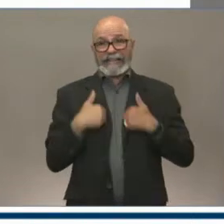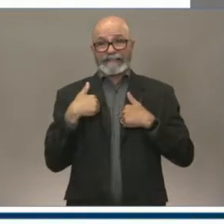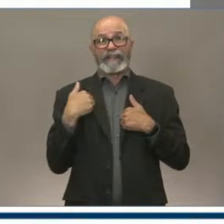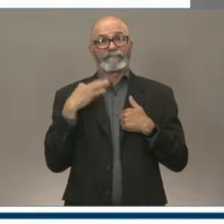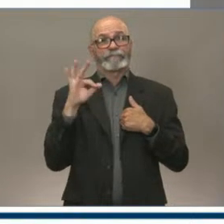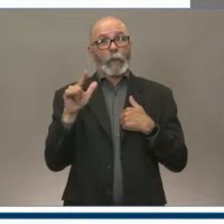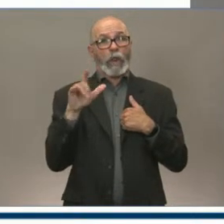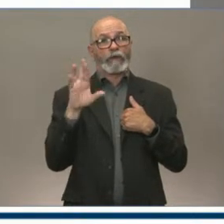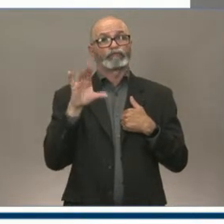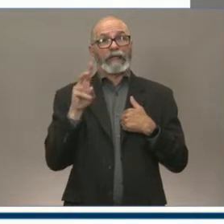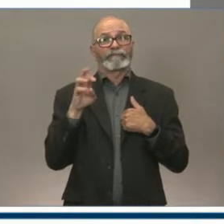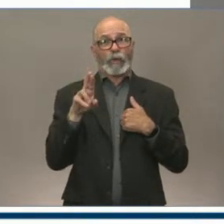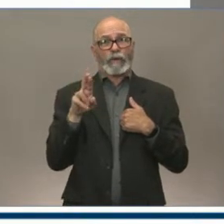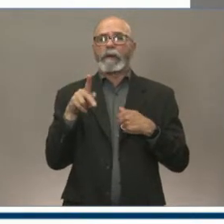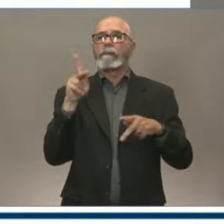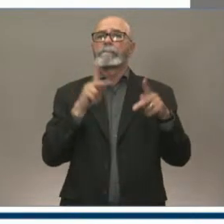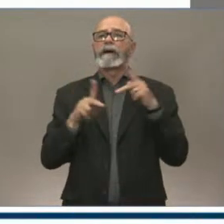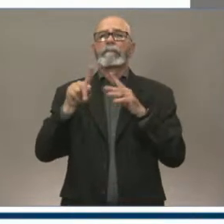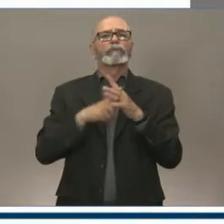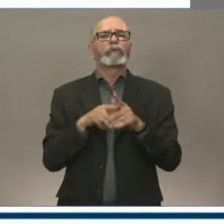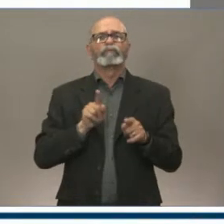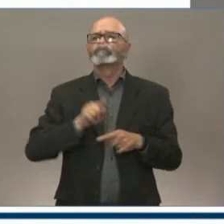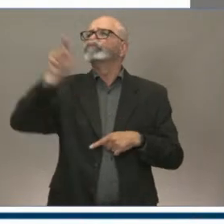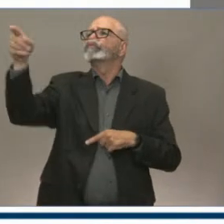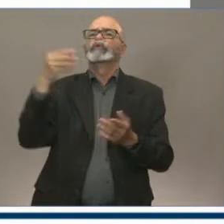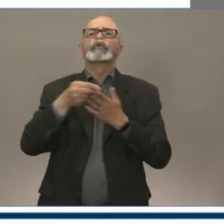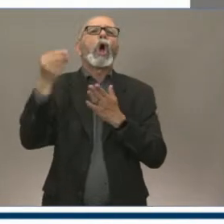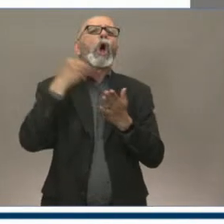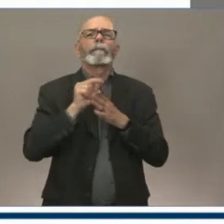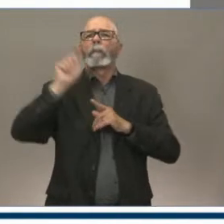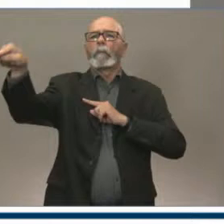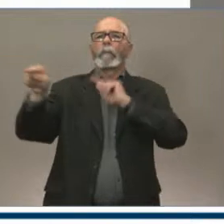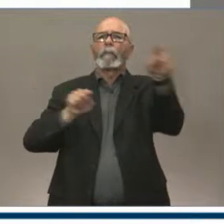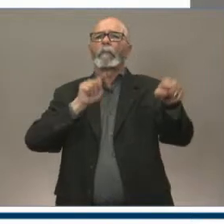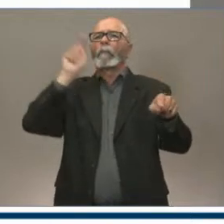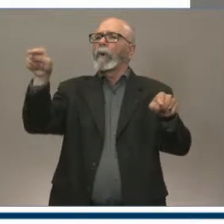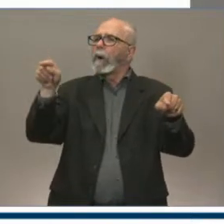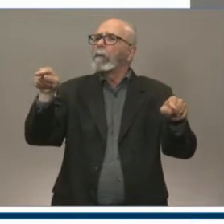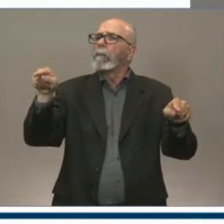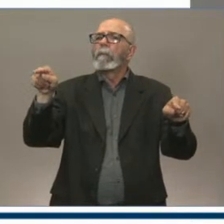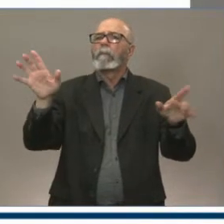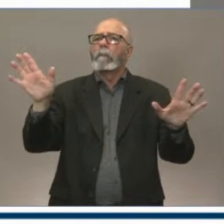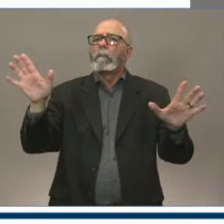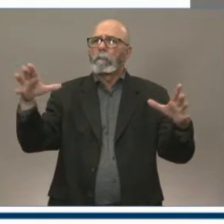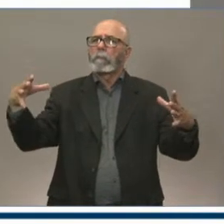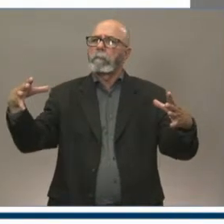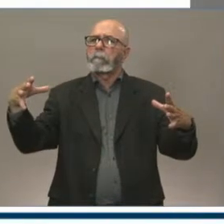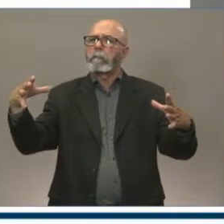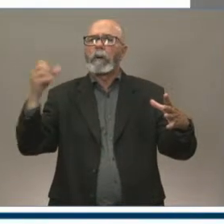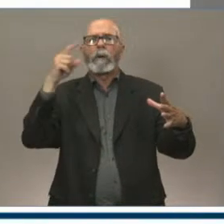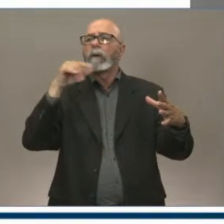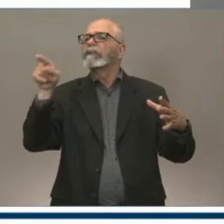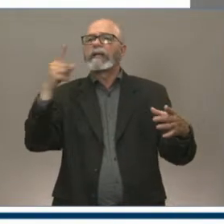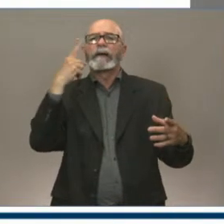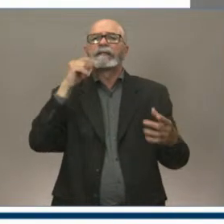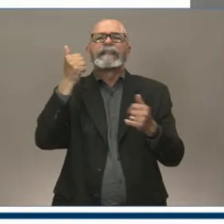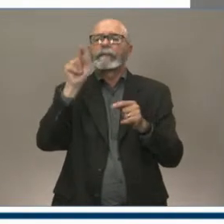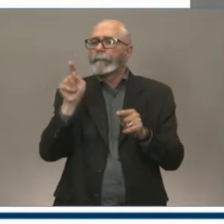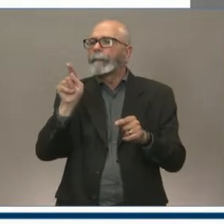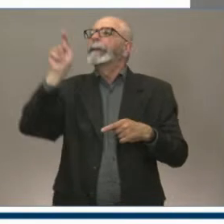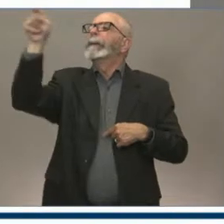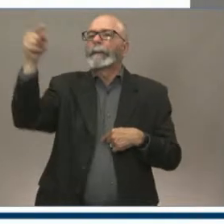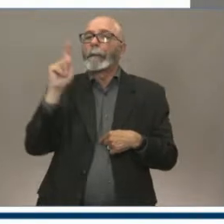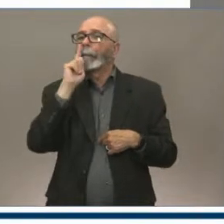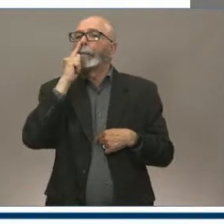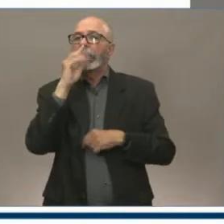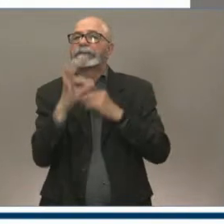go shopping in various areas. So there is testing capacity that's not very far away, but we only have so much capacity to just stand up